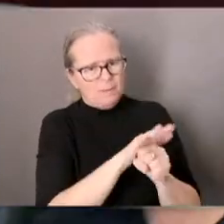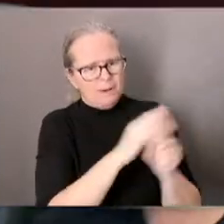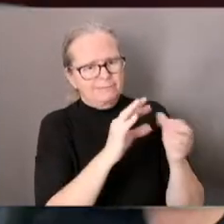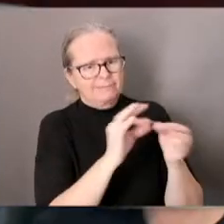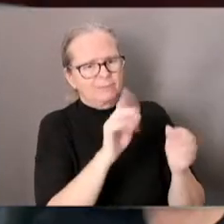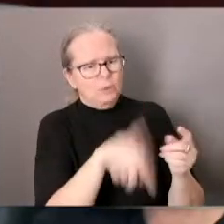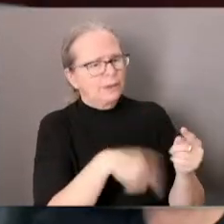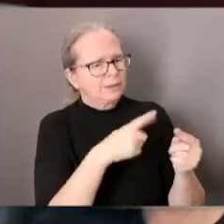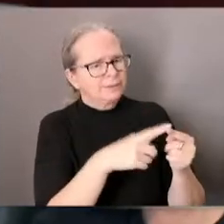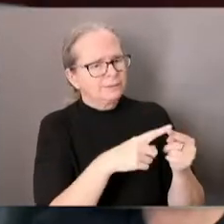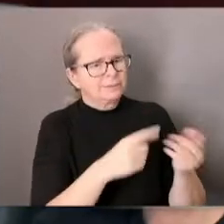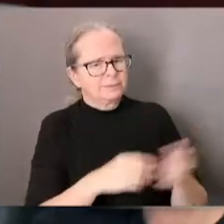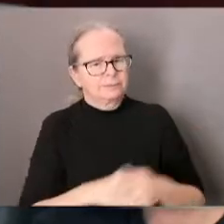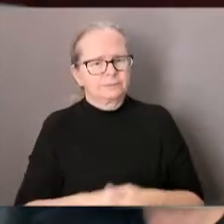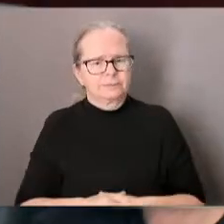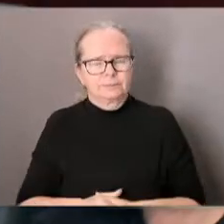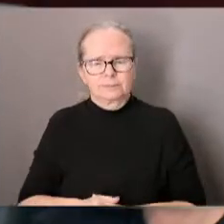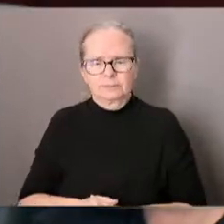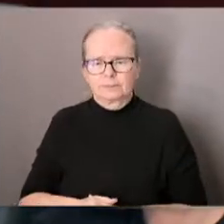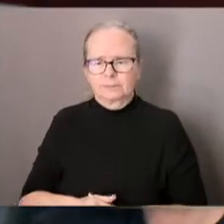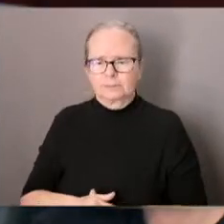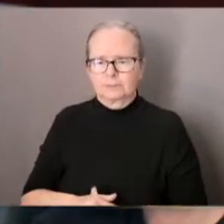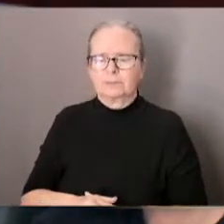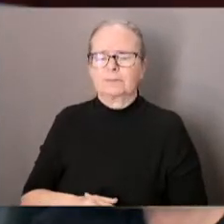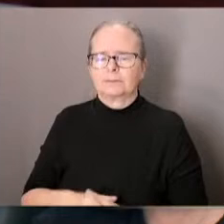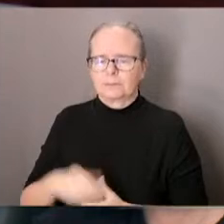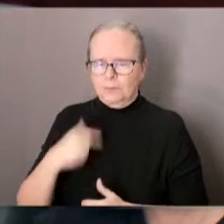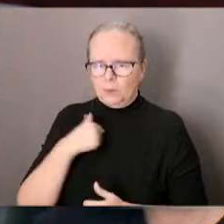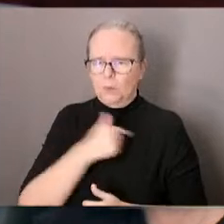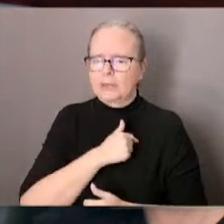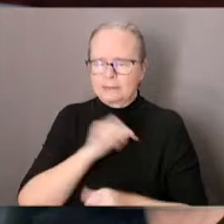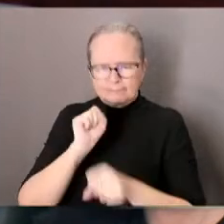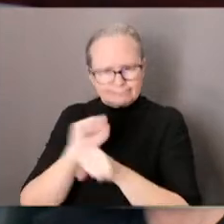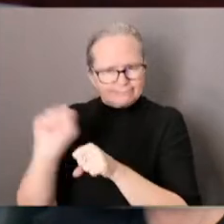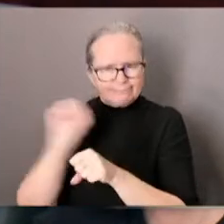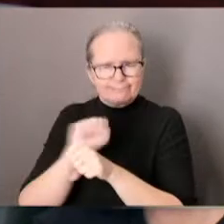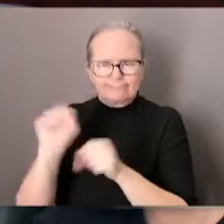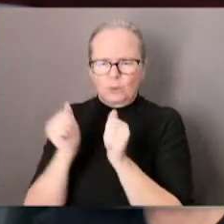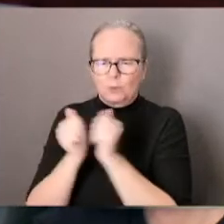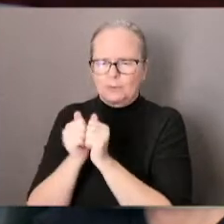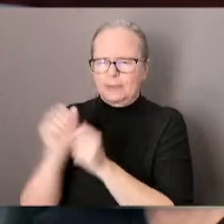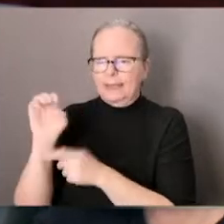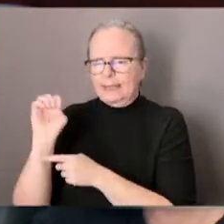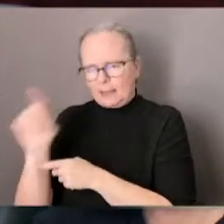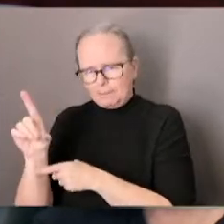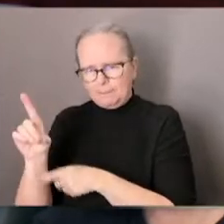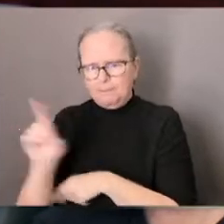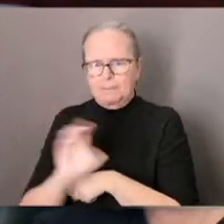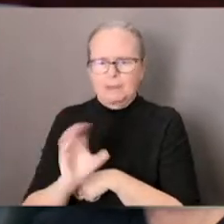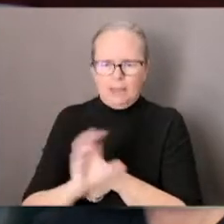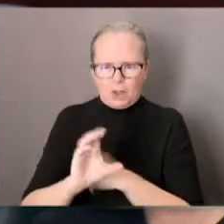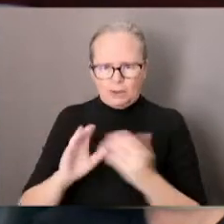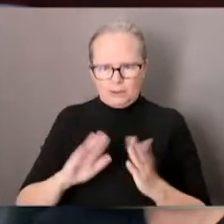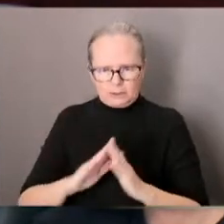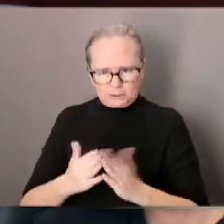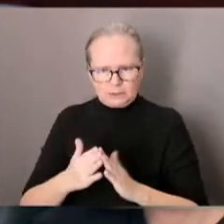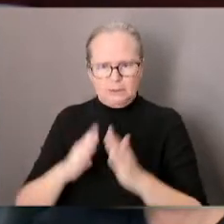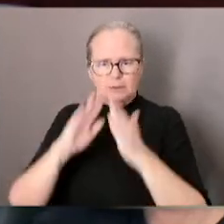Speaker we're working with uh the cities of Edmonton and Calgary we're working with all of Alberta municipalities on